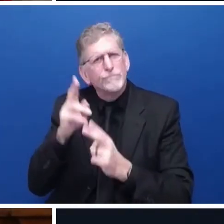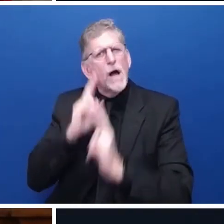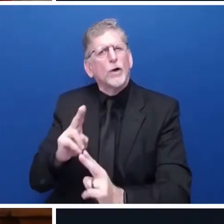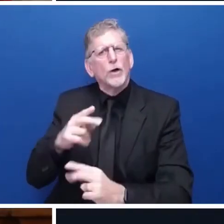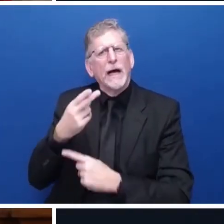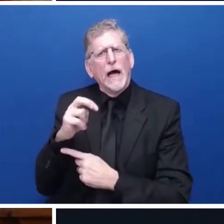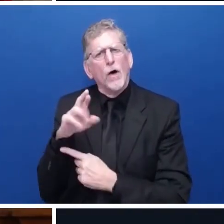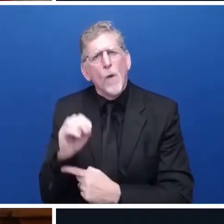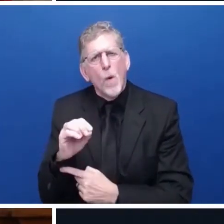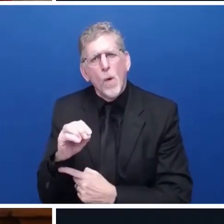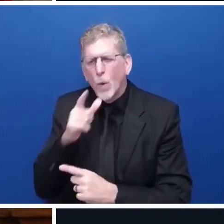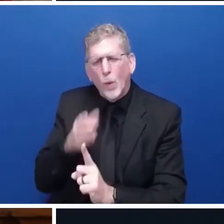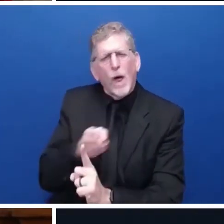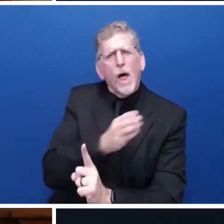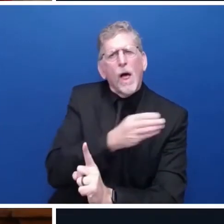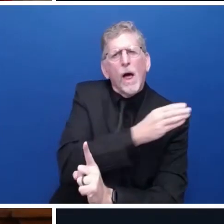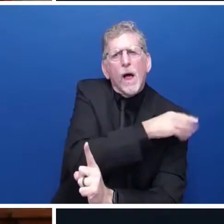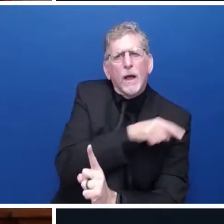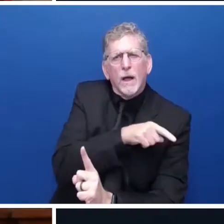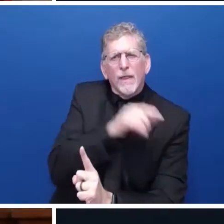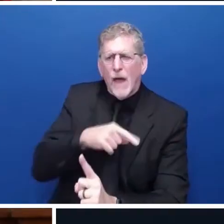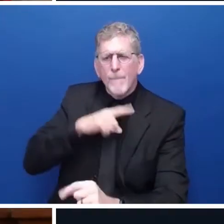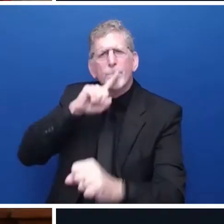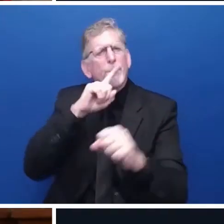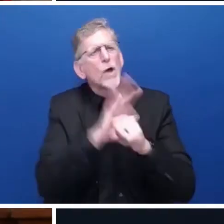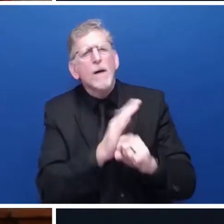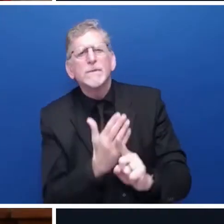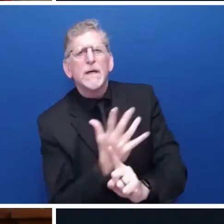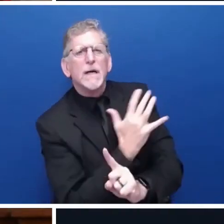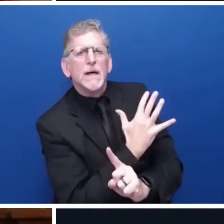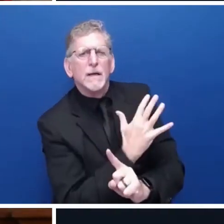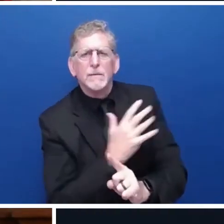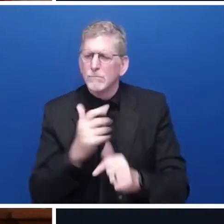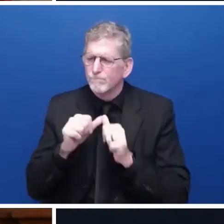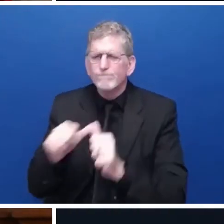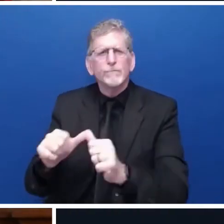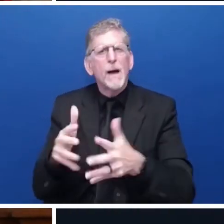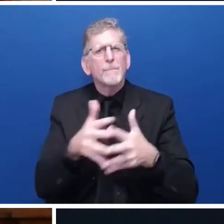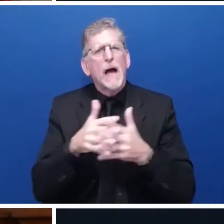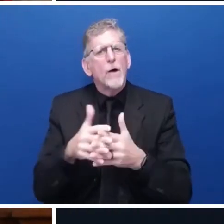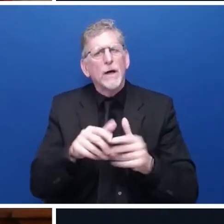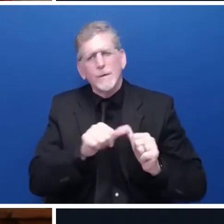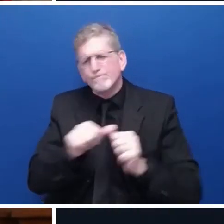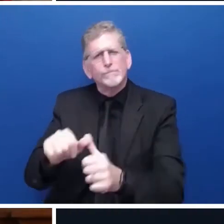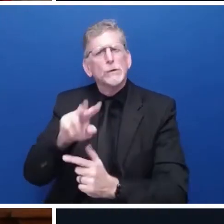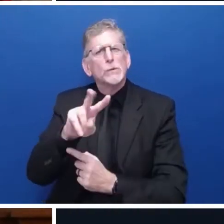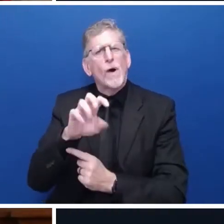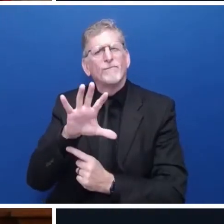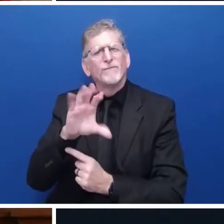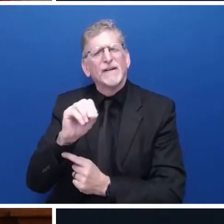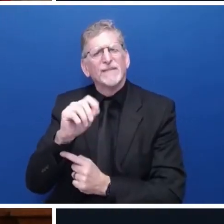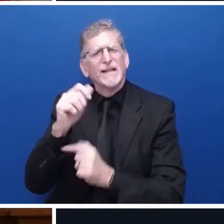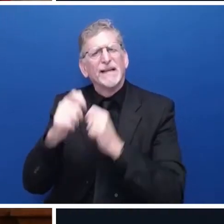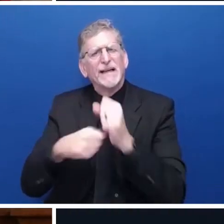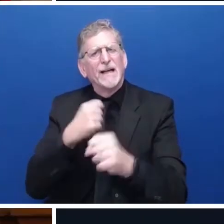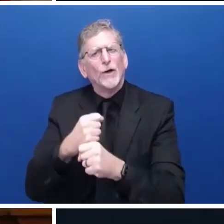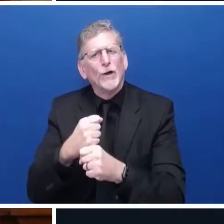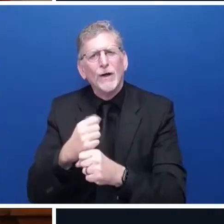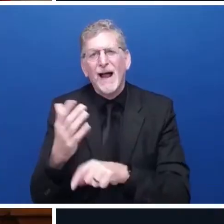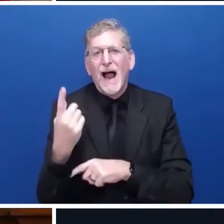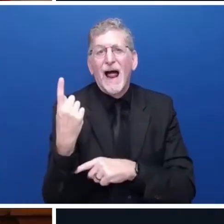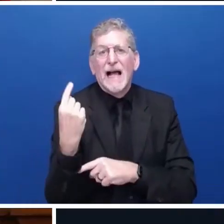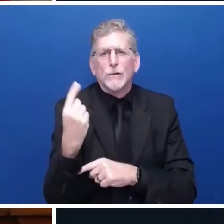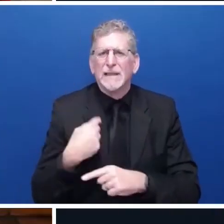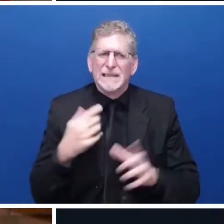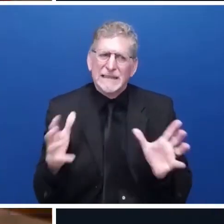to America for our 250th year. Last year, I urged this Congress to begin the mission by